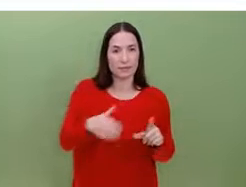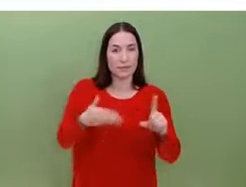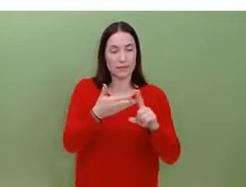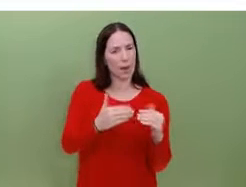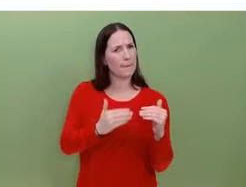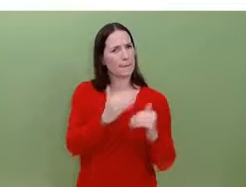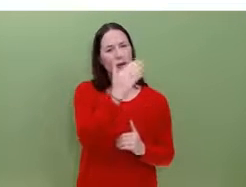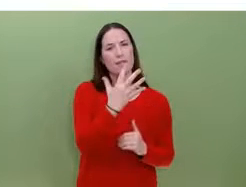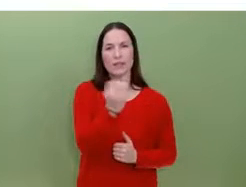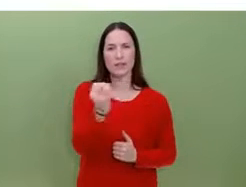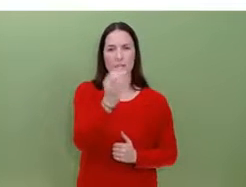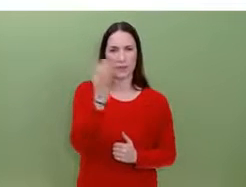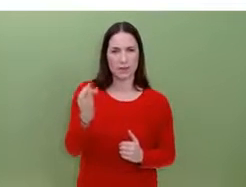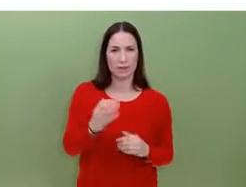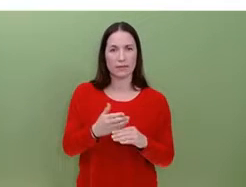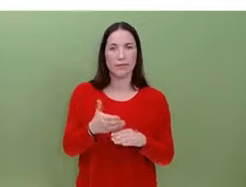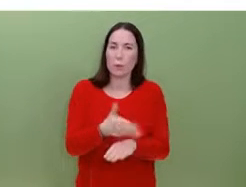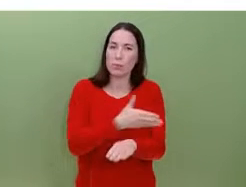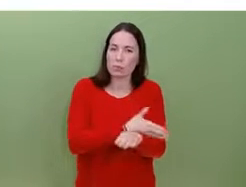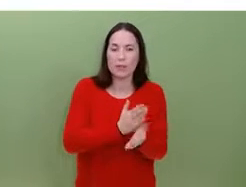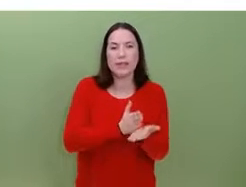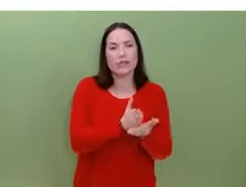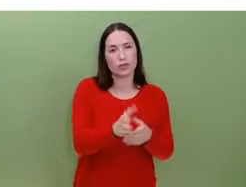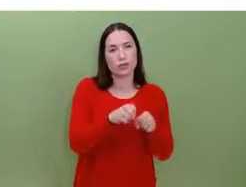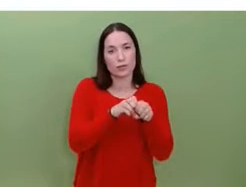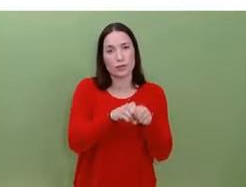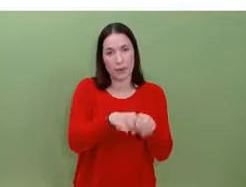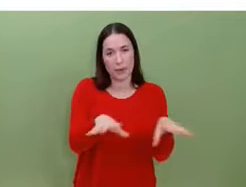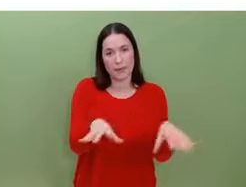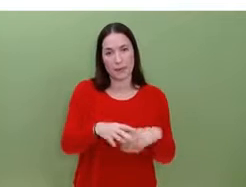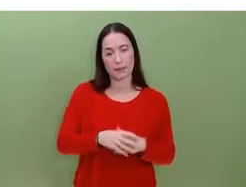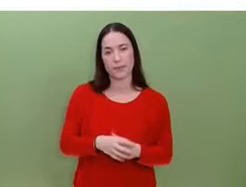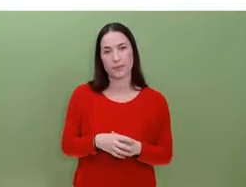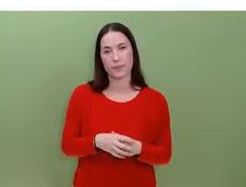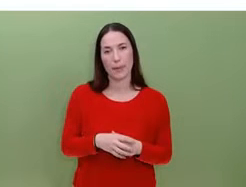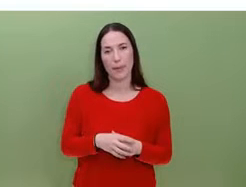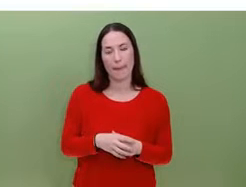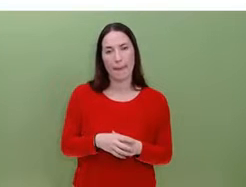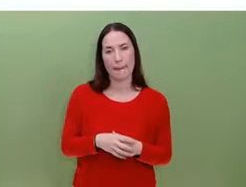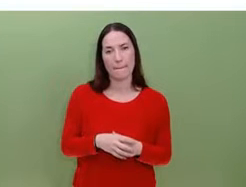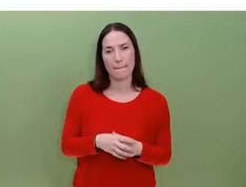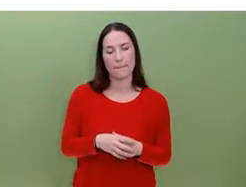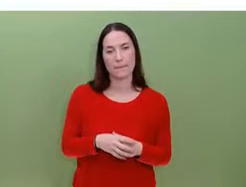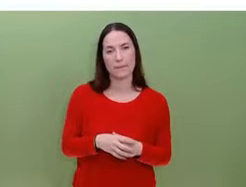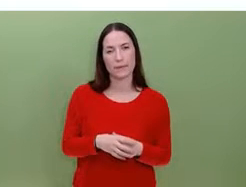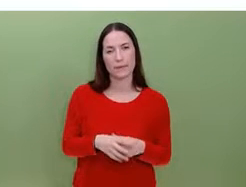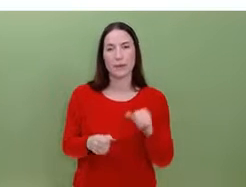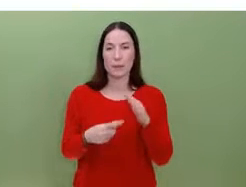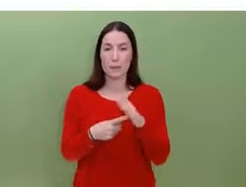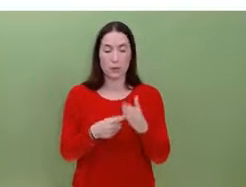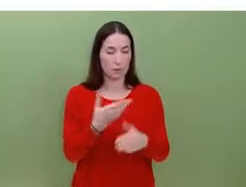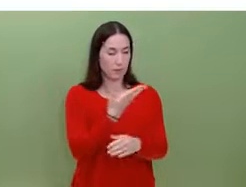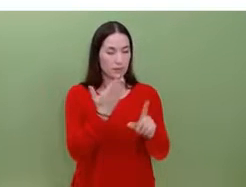target, both pre and during the pandemic. It's also important to note the percentage of no